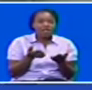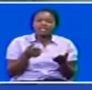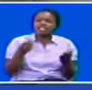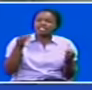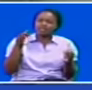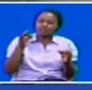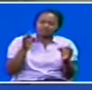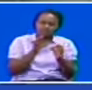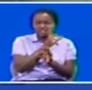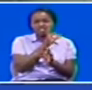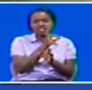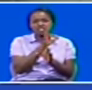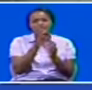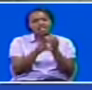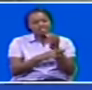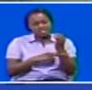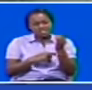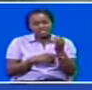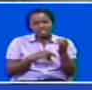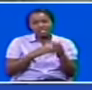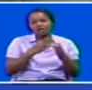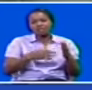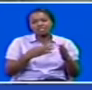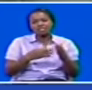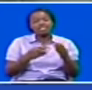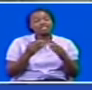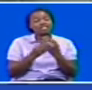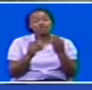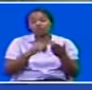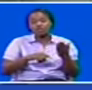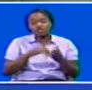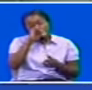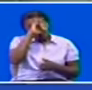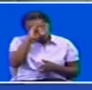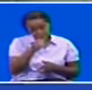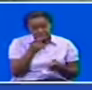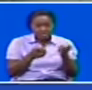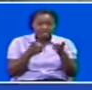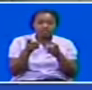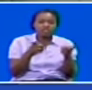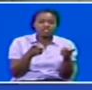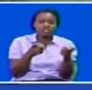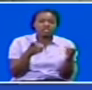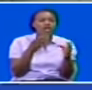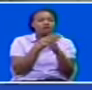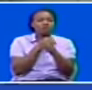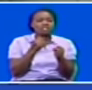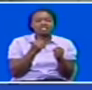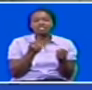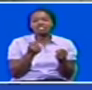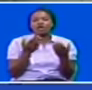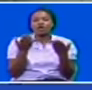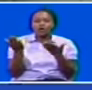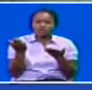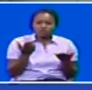looting machine called the Jubilee administration. The president wants to starve long